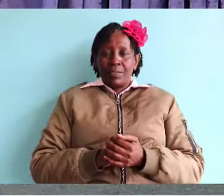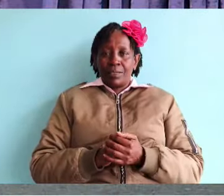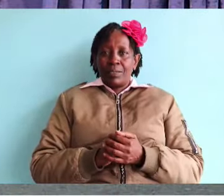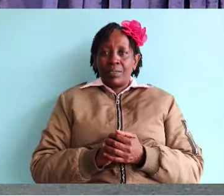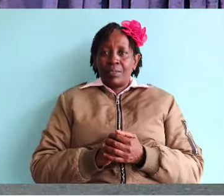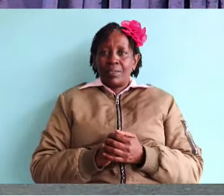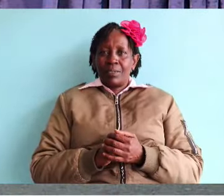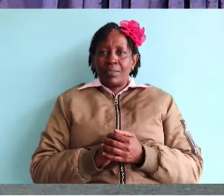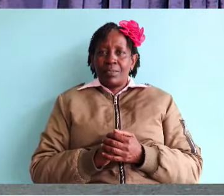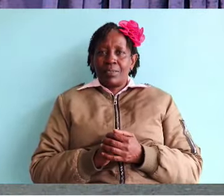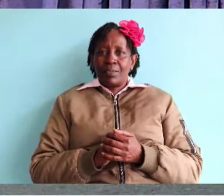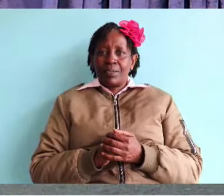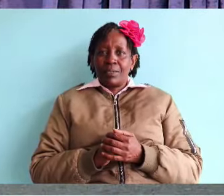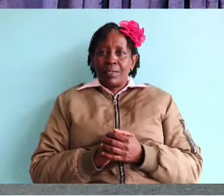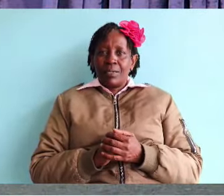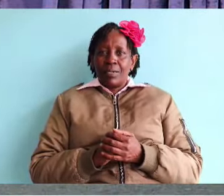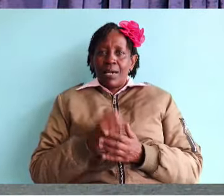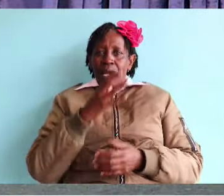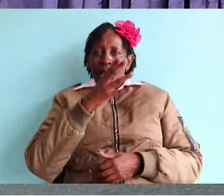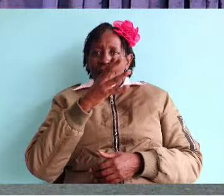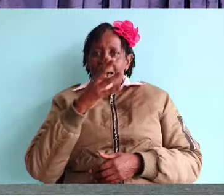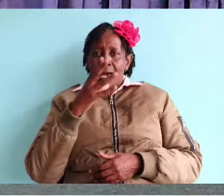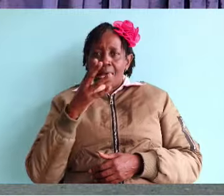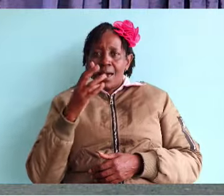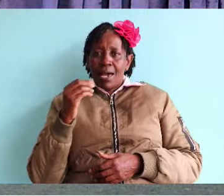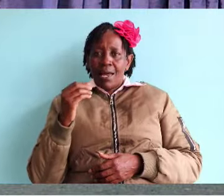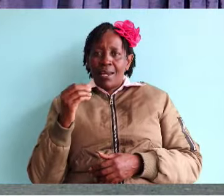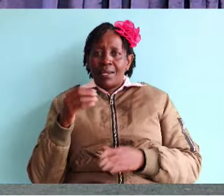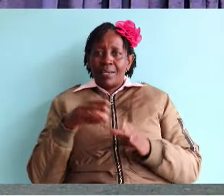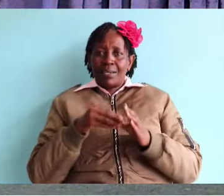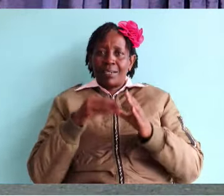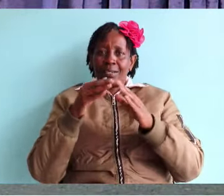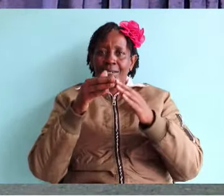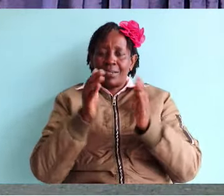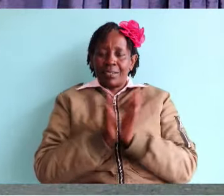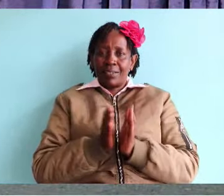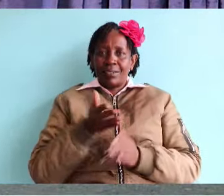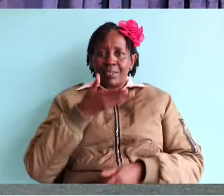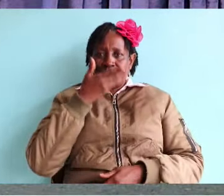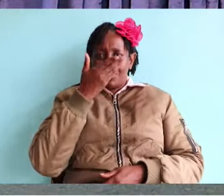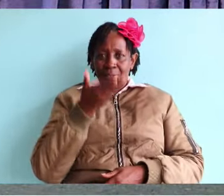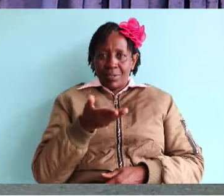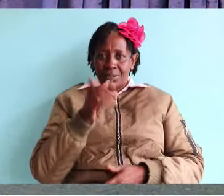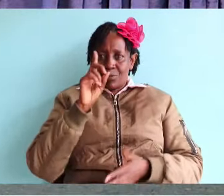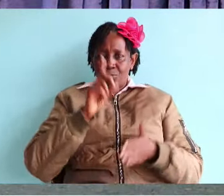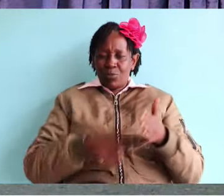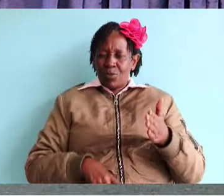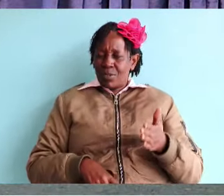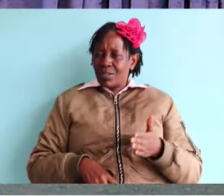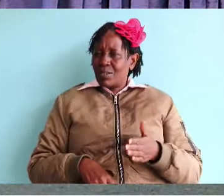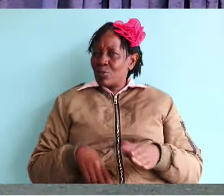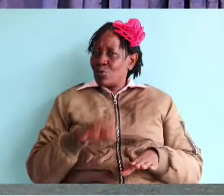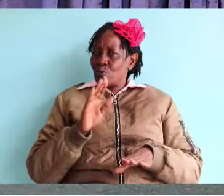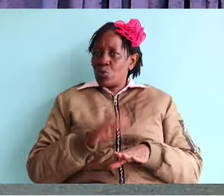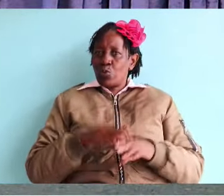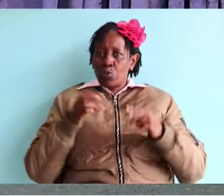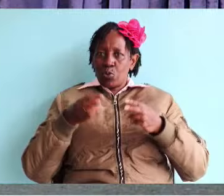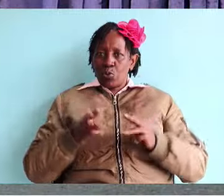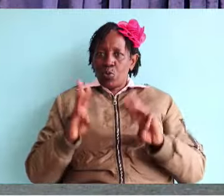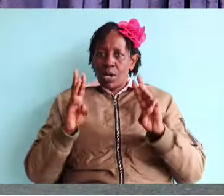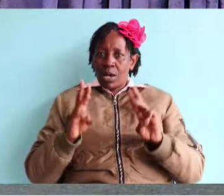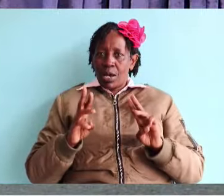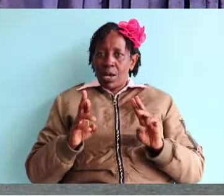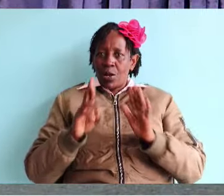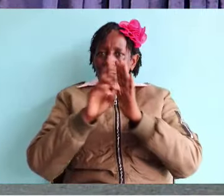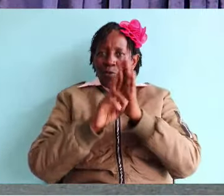the Midian. And Gideon replies in a very nice way. He says, I will not rule over you,